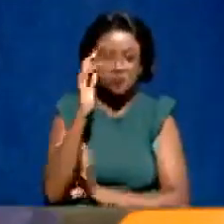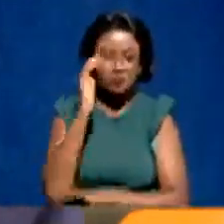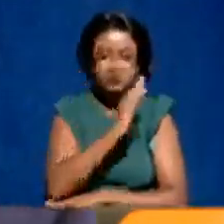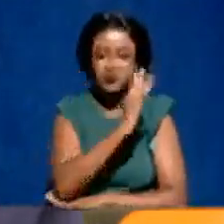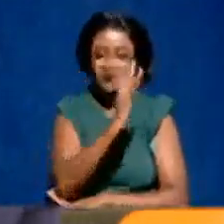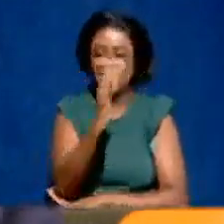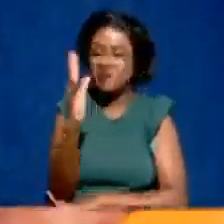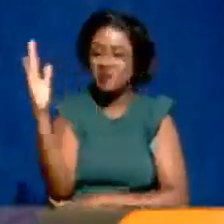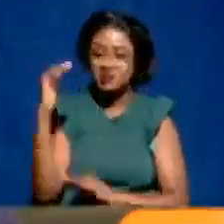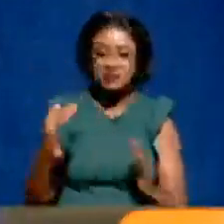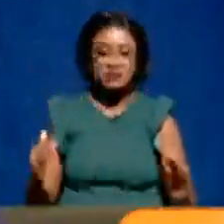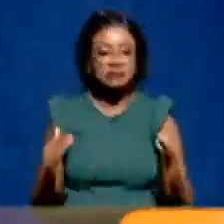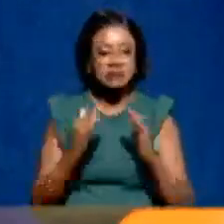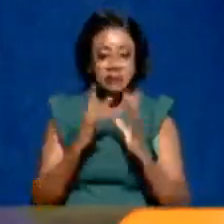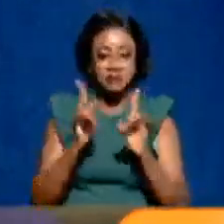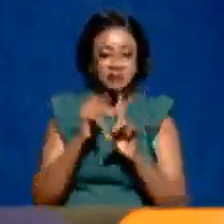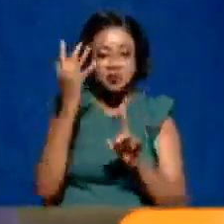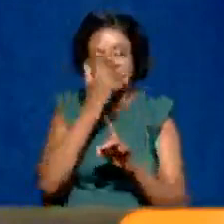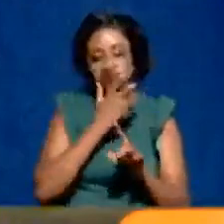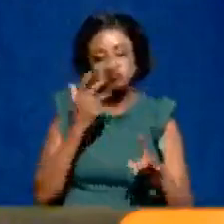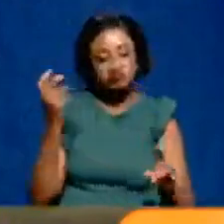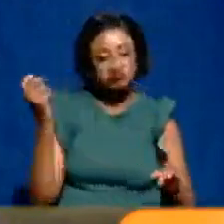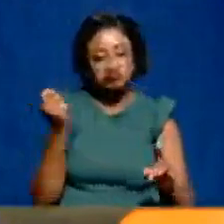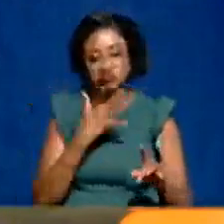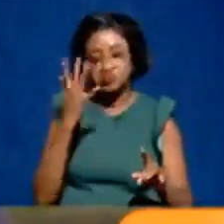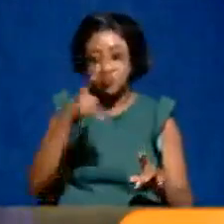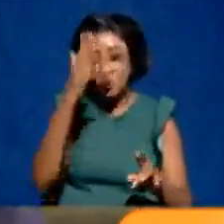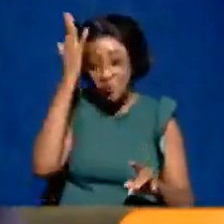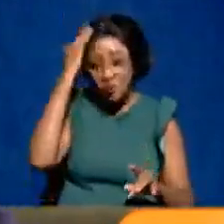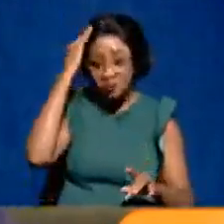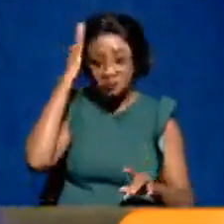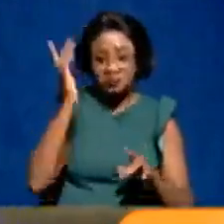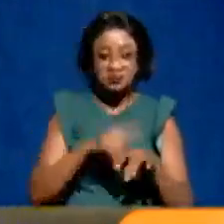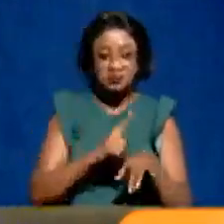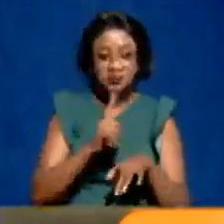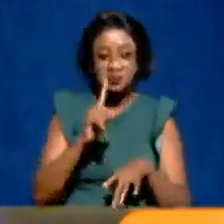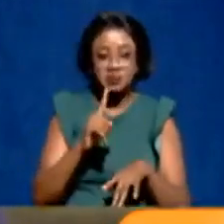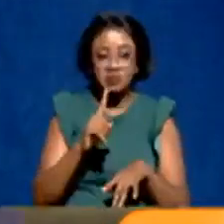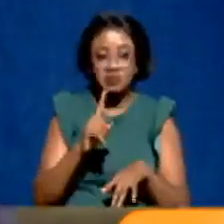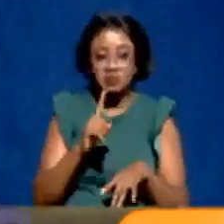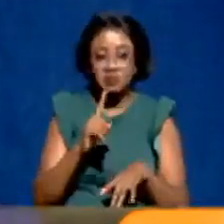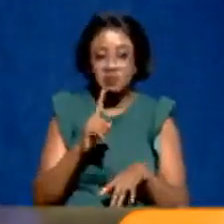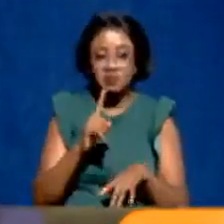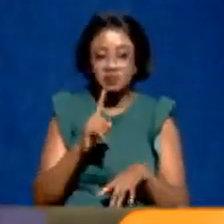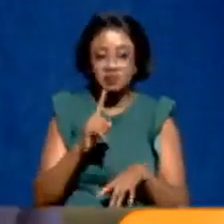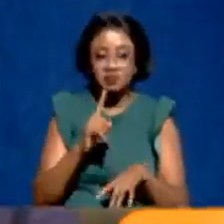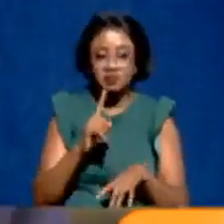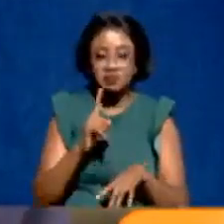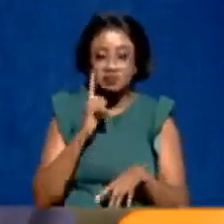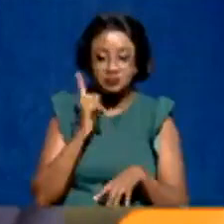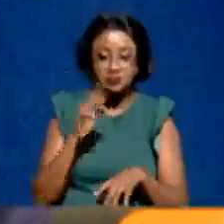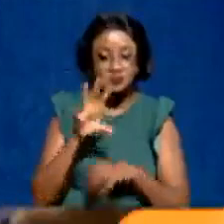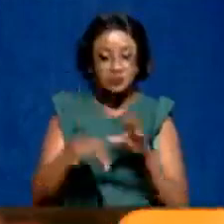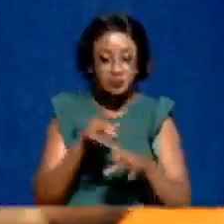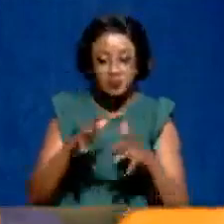eneo ambao ulikuwa na mandali. Najua msitu kiu umesikana, tena ni mkubwa, miti mikubwa. Uwa, mbali na wanadamu, mbali na